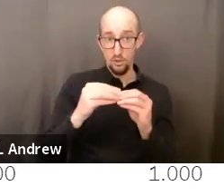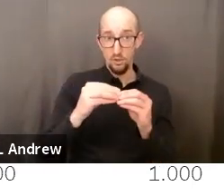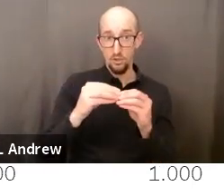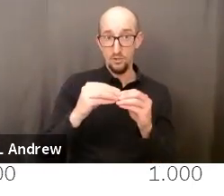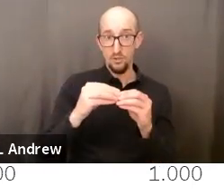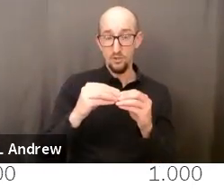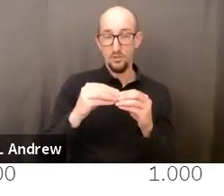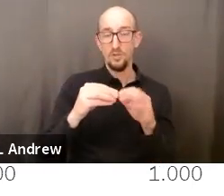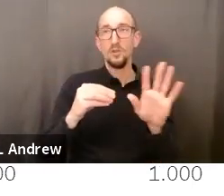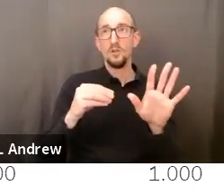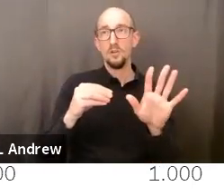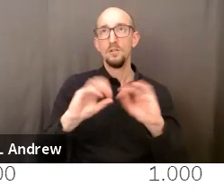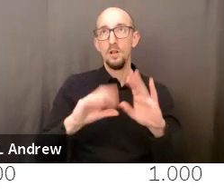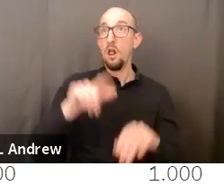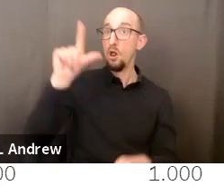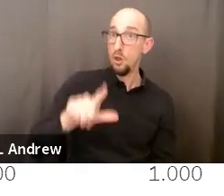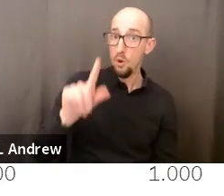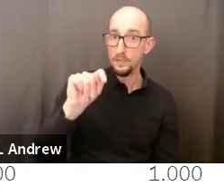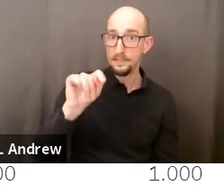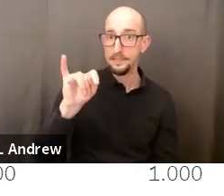right, the lowest tier indicates